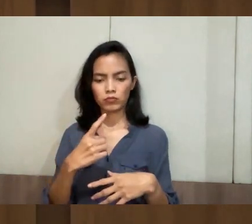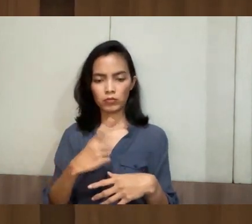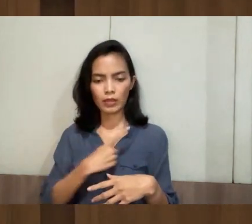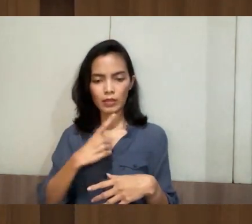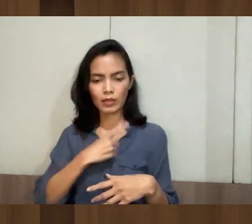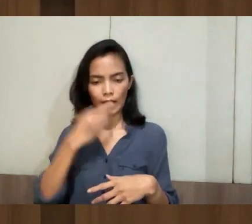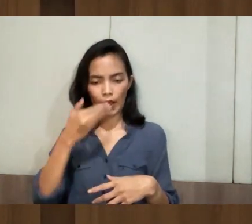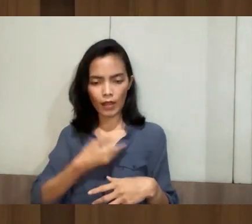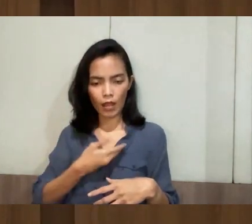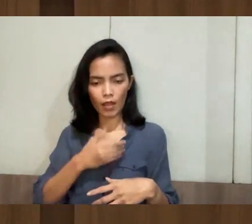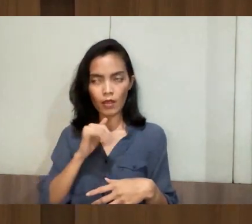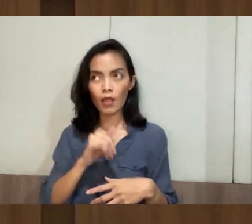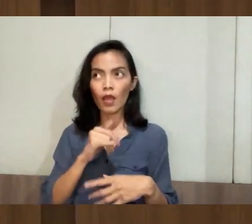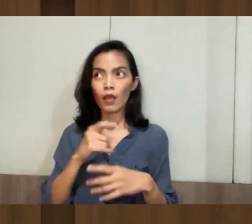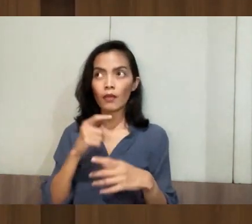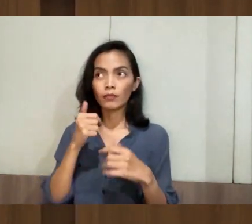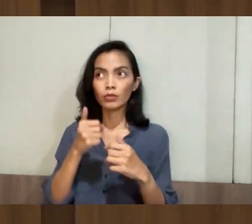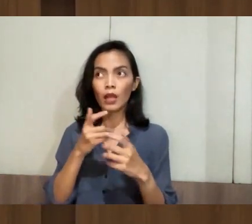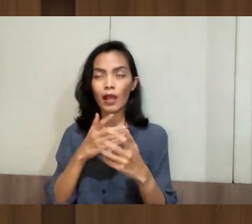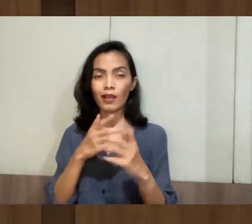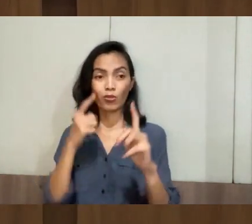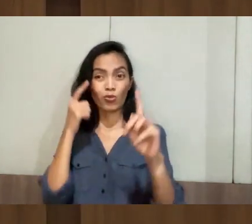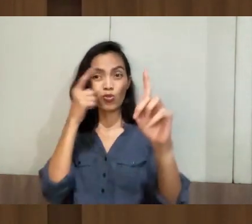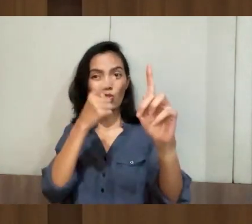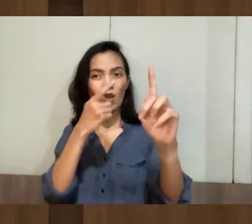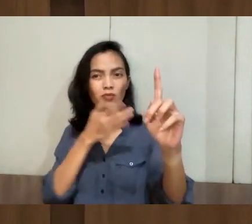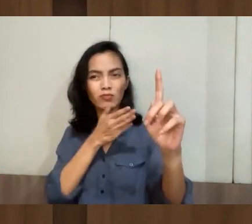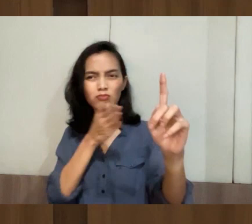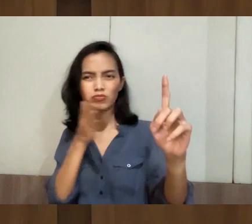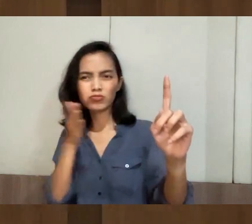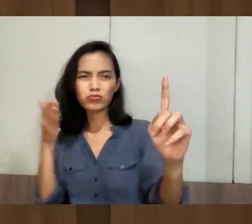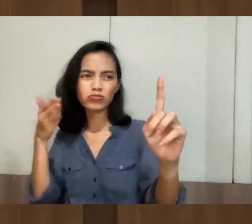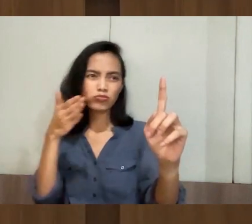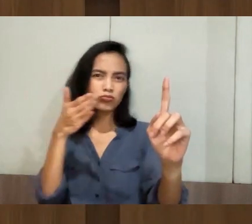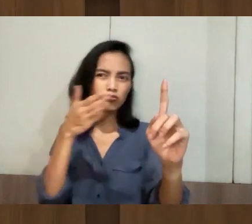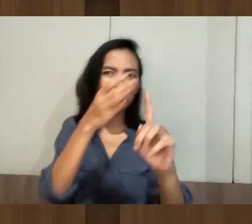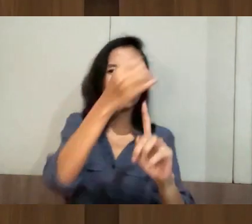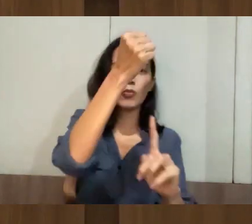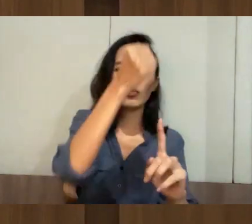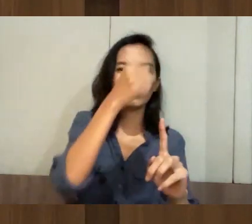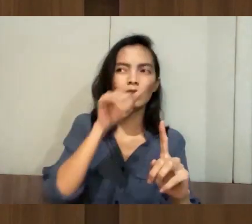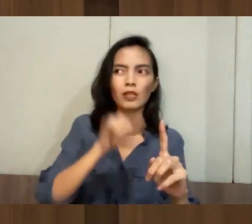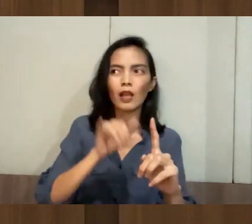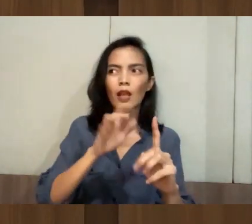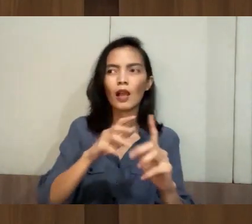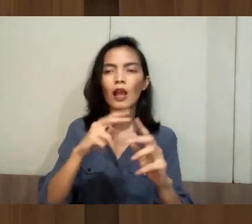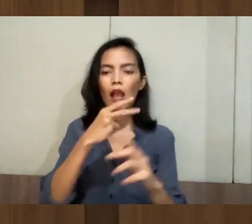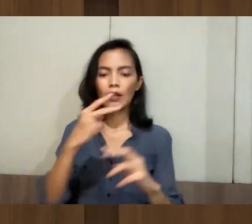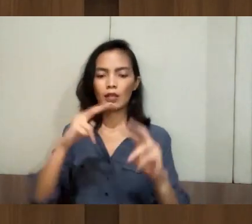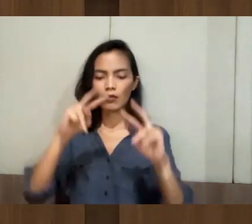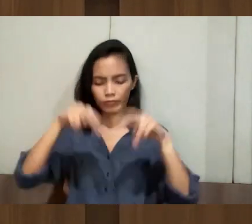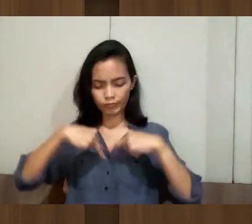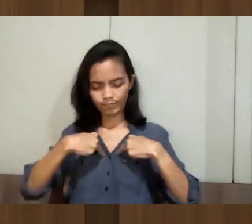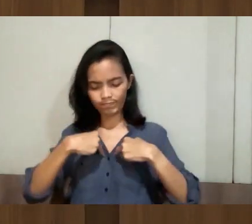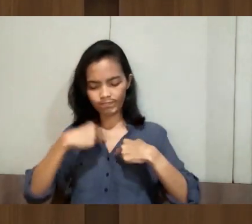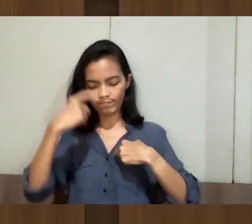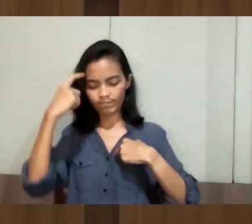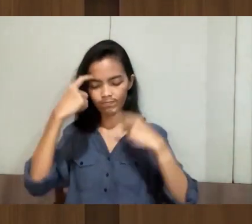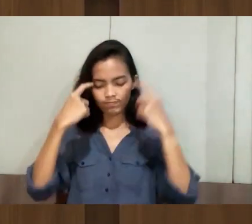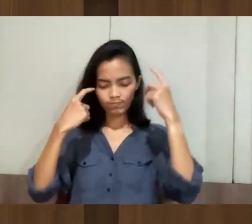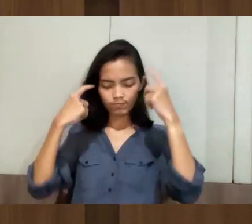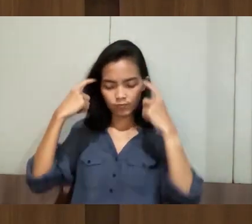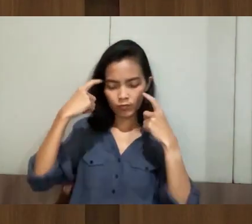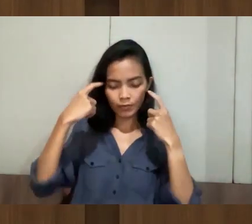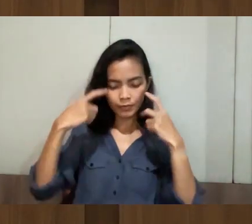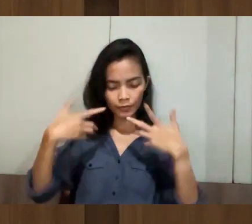asking yourself, would this path lead me to a resolution? You will start to dig yourself up here.